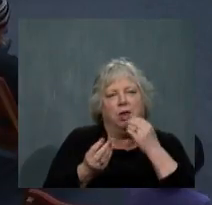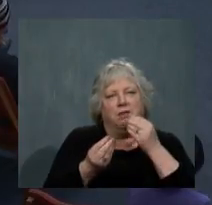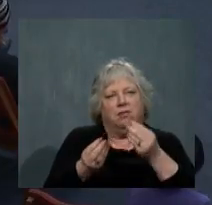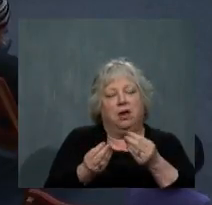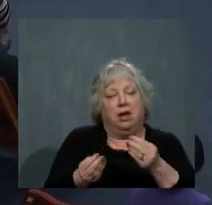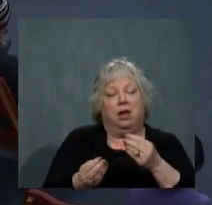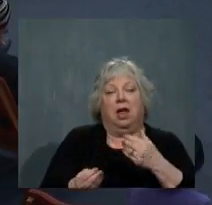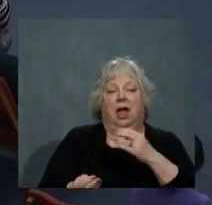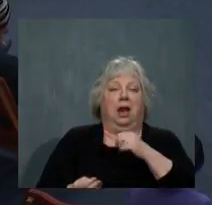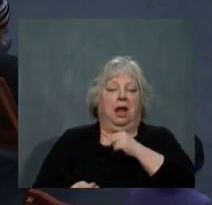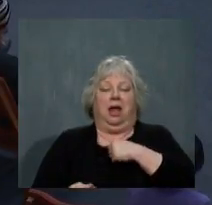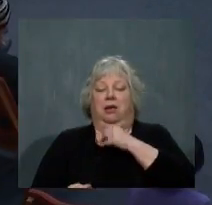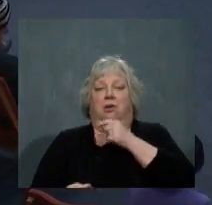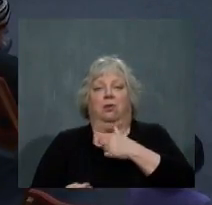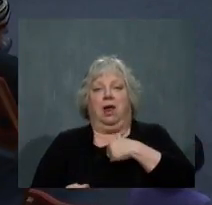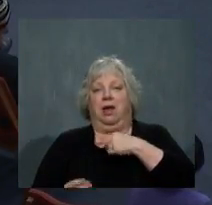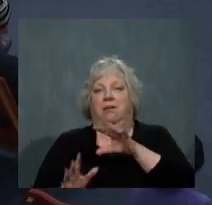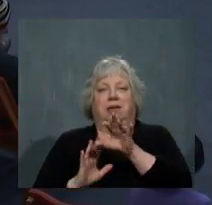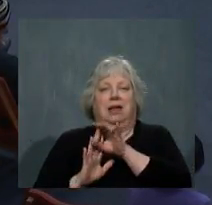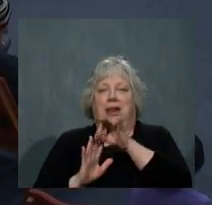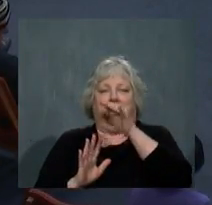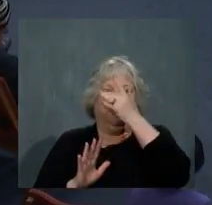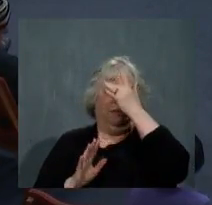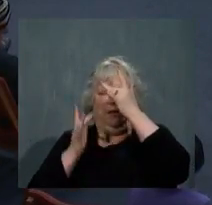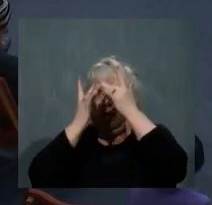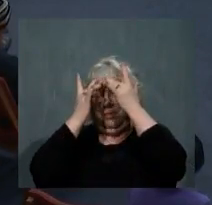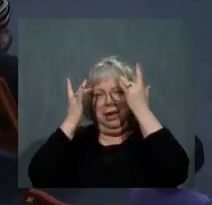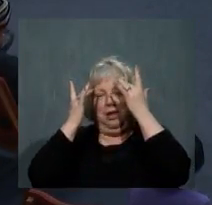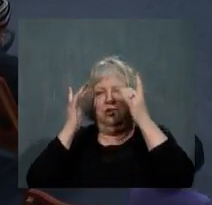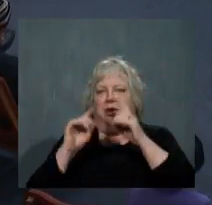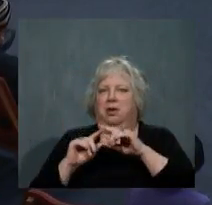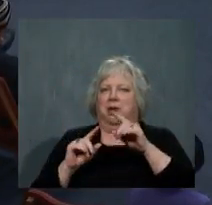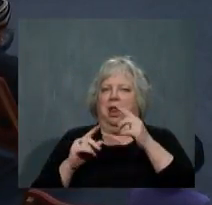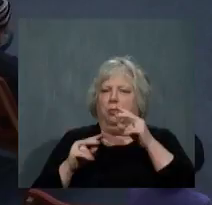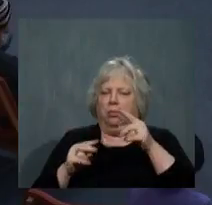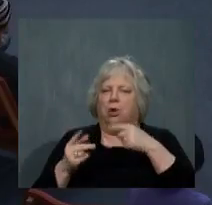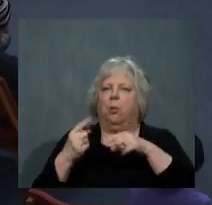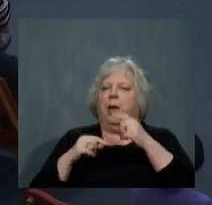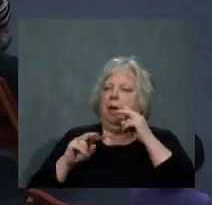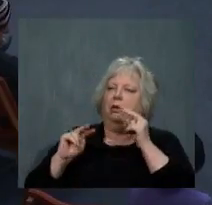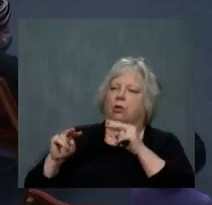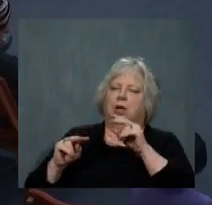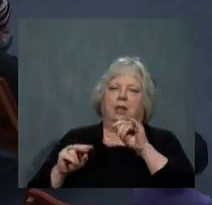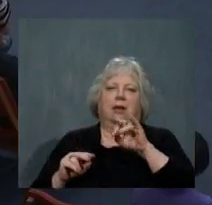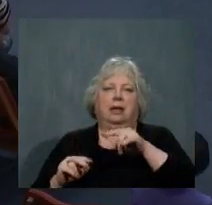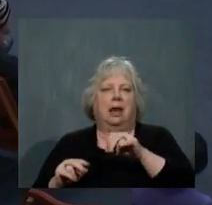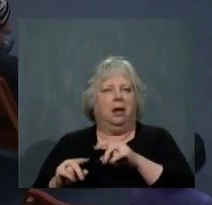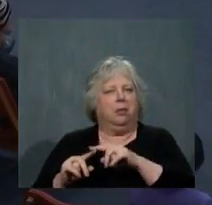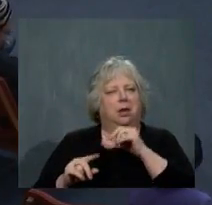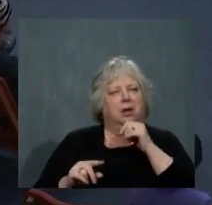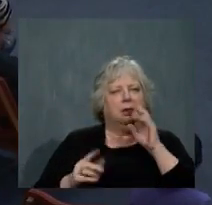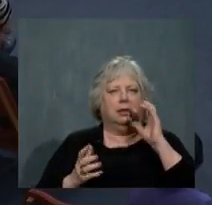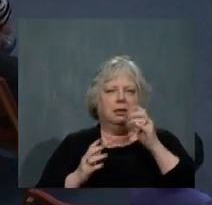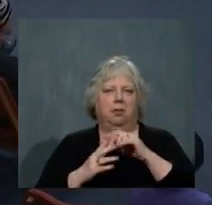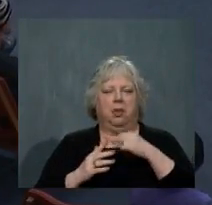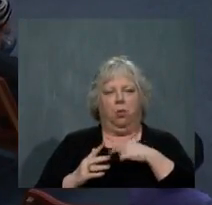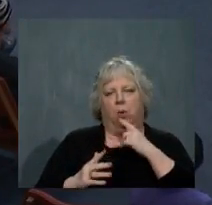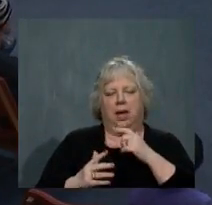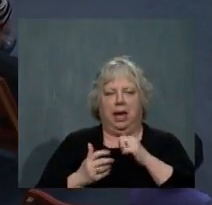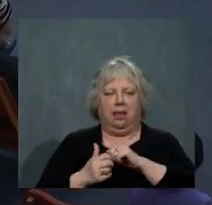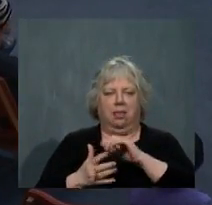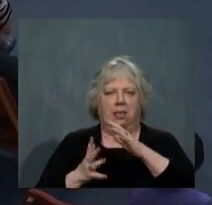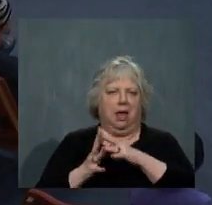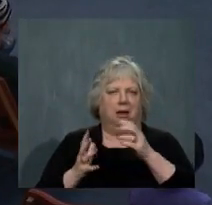don't have selective amnesia. And I'm going to go back and look at the tapes, but it doesn't seem like we had that same kind of aggressive kind of attitude in terms of moving forward with these kind of services that we're